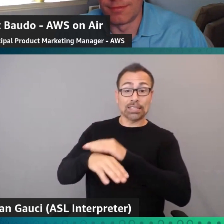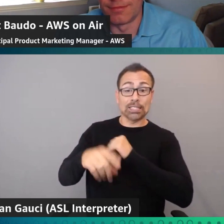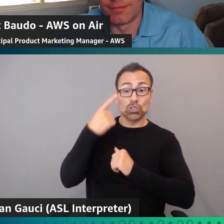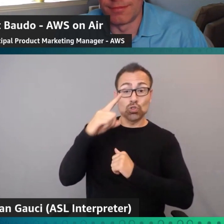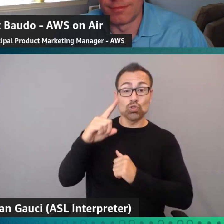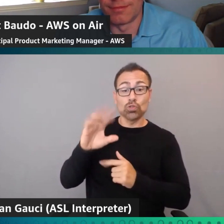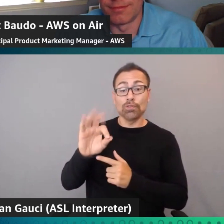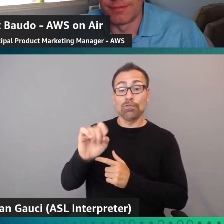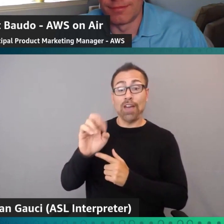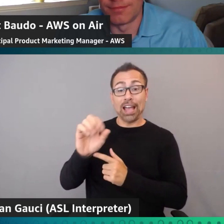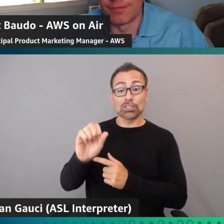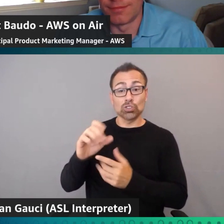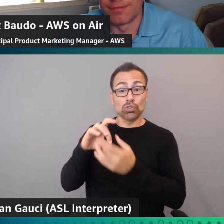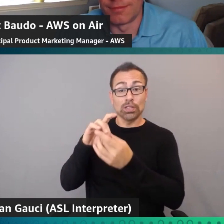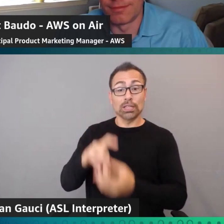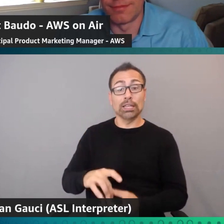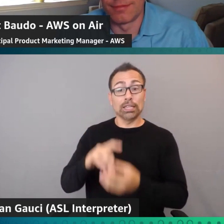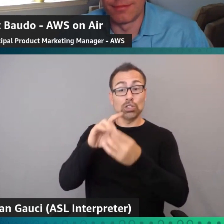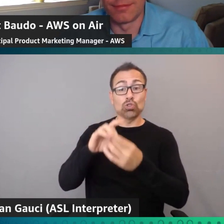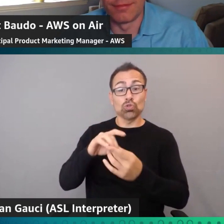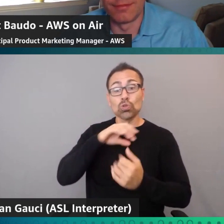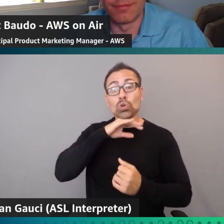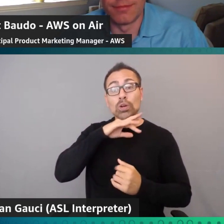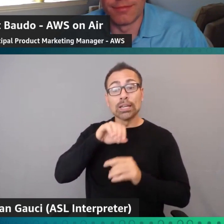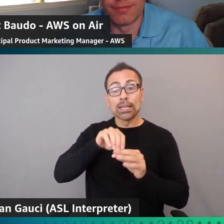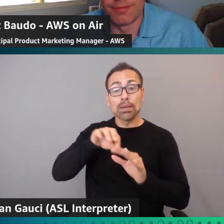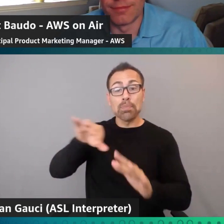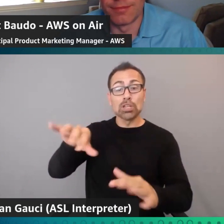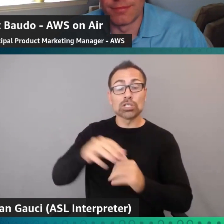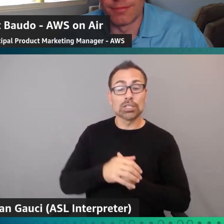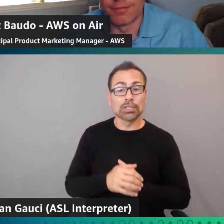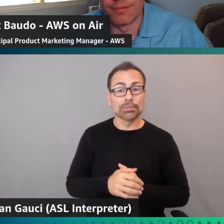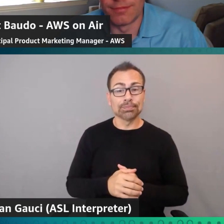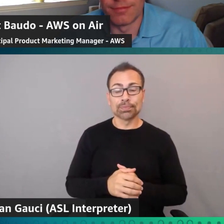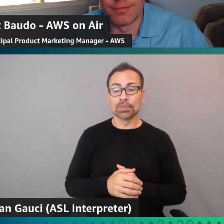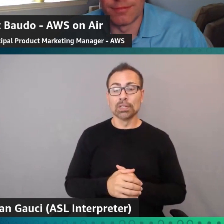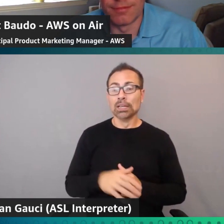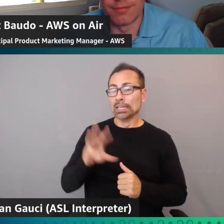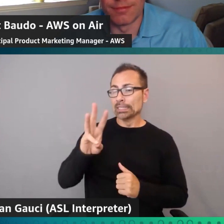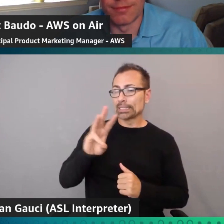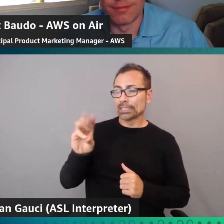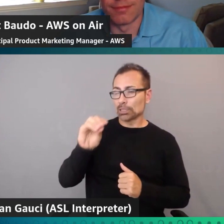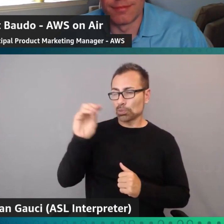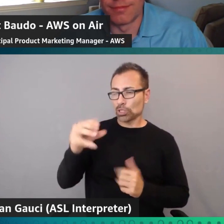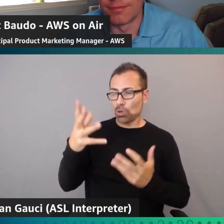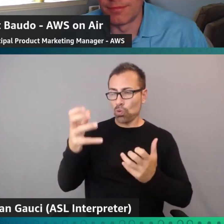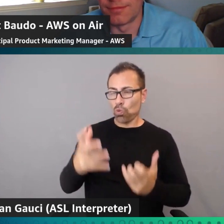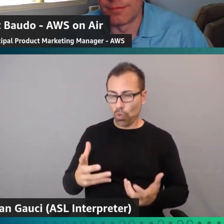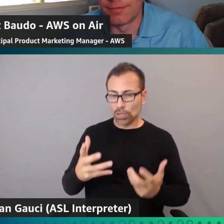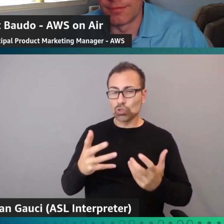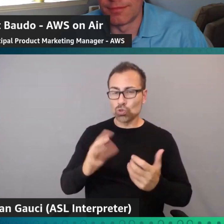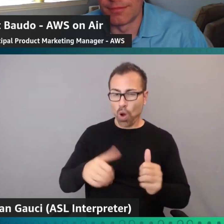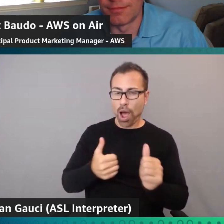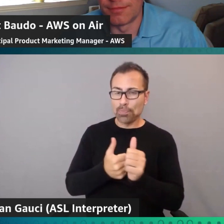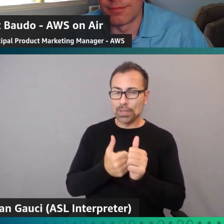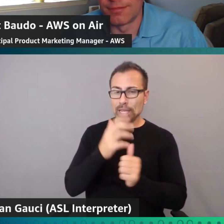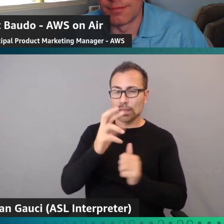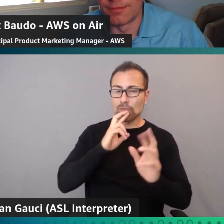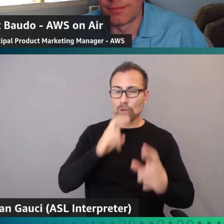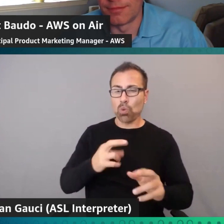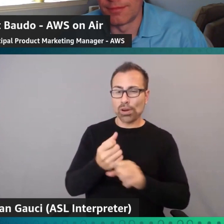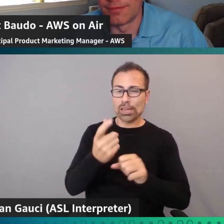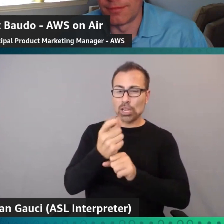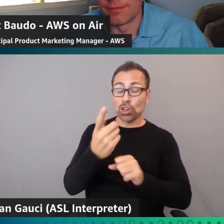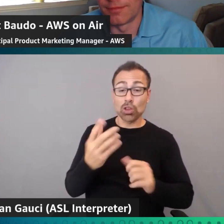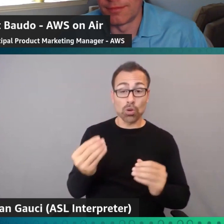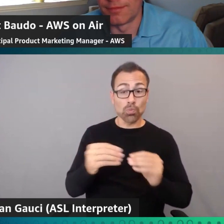And 66% of respondents want to update their report yearly or more often. When asked what they are missing today to get to the next level,